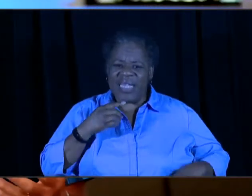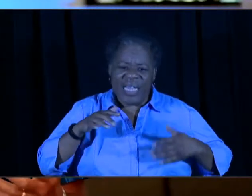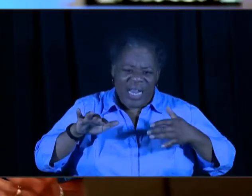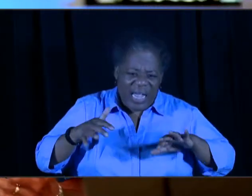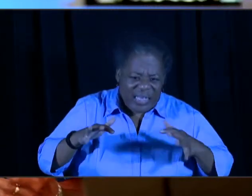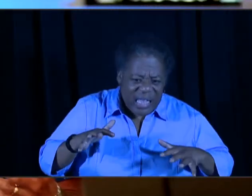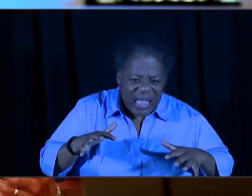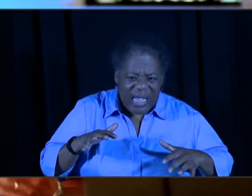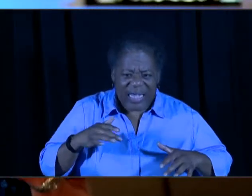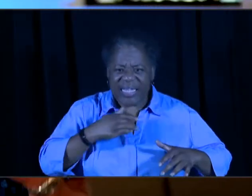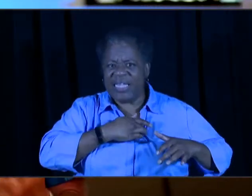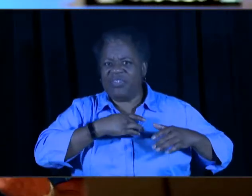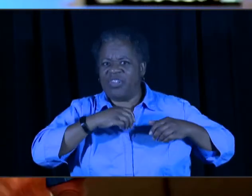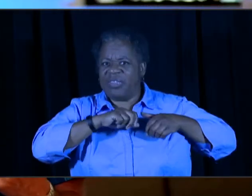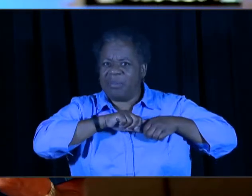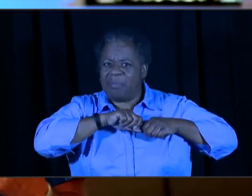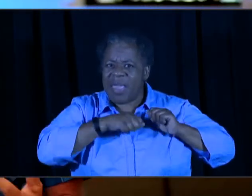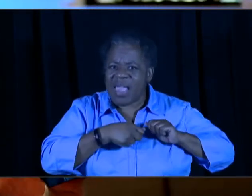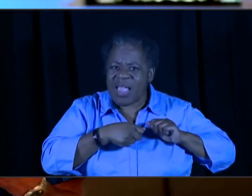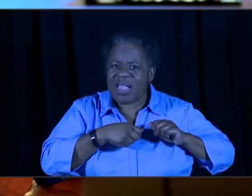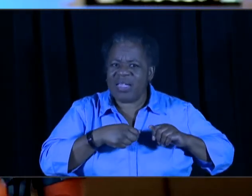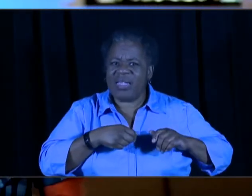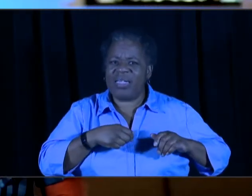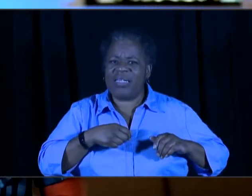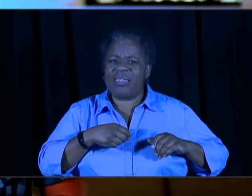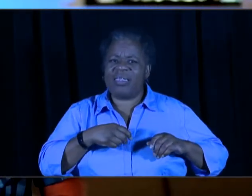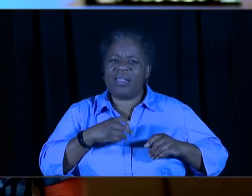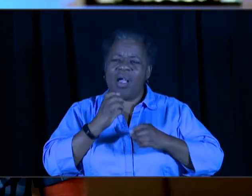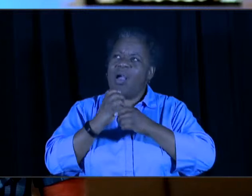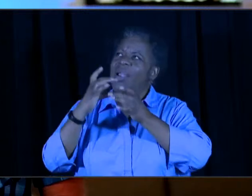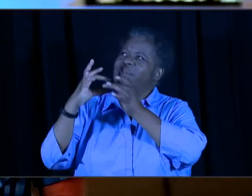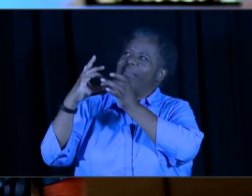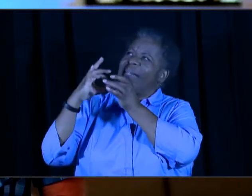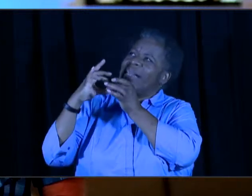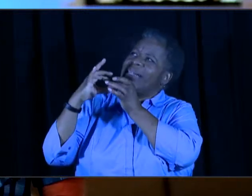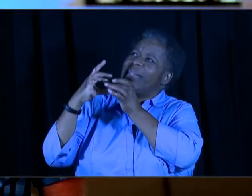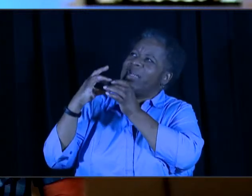chest pains, and difficulty connecting with God.